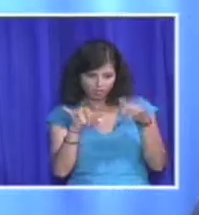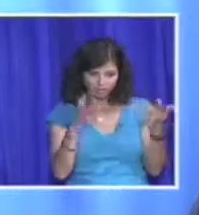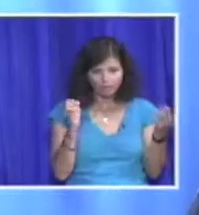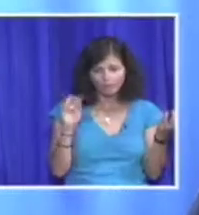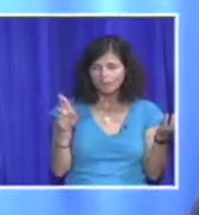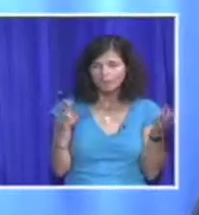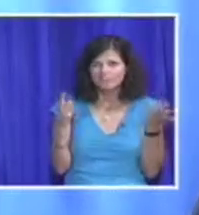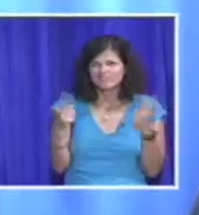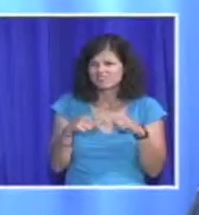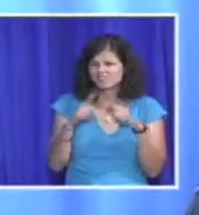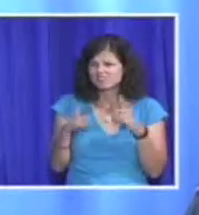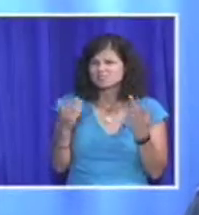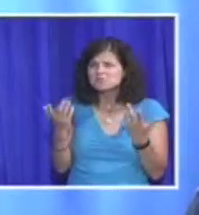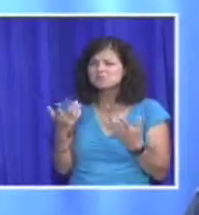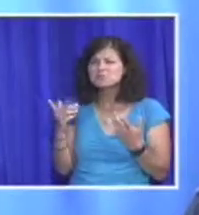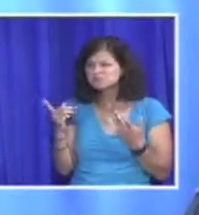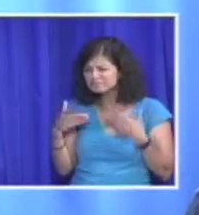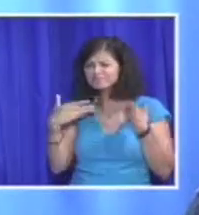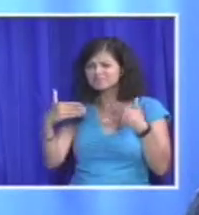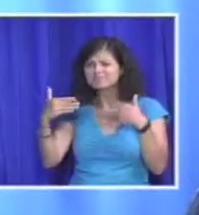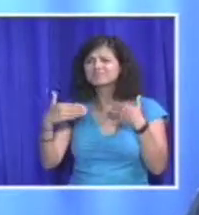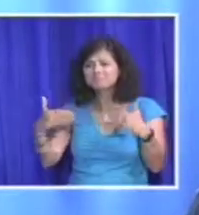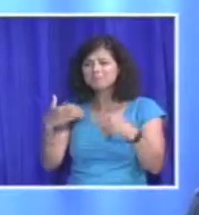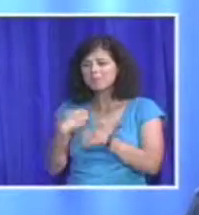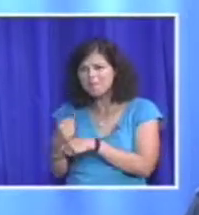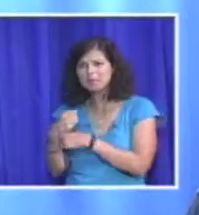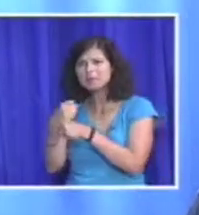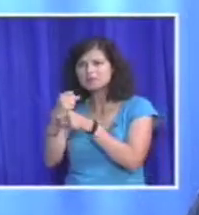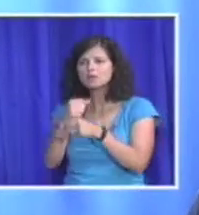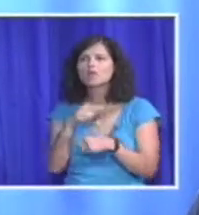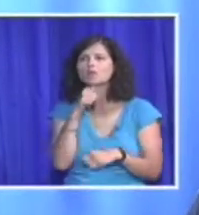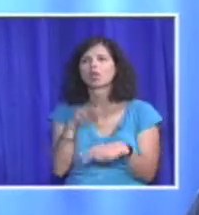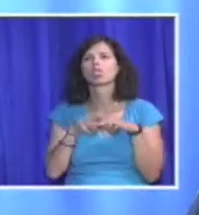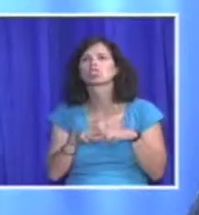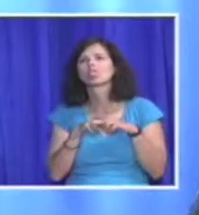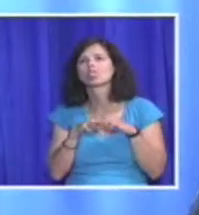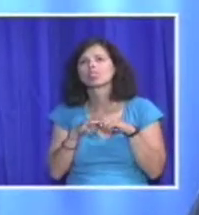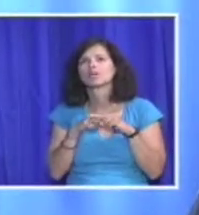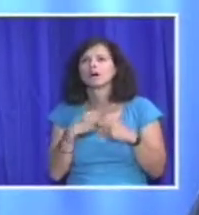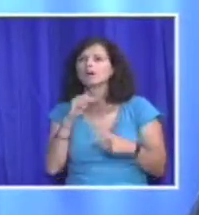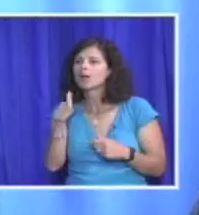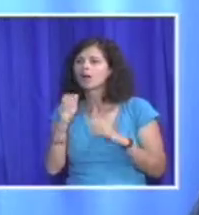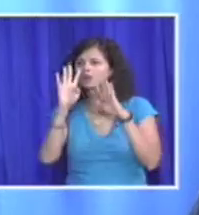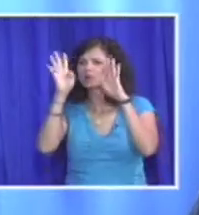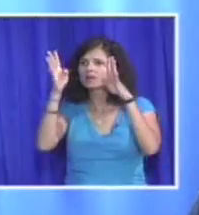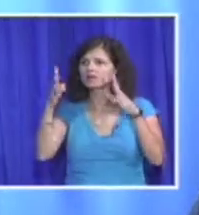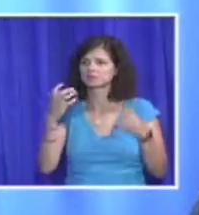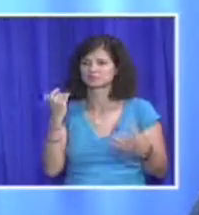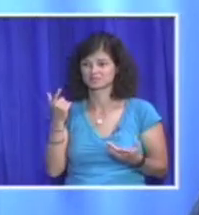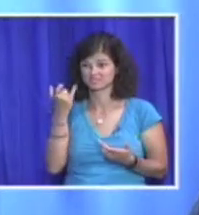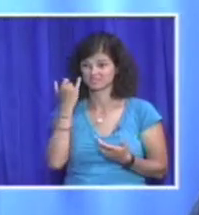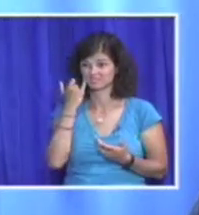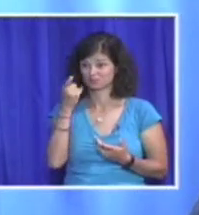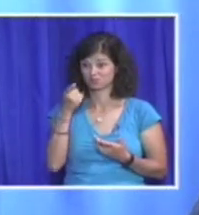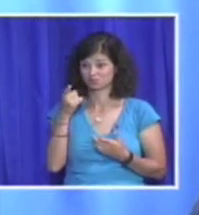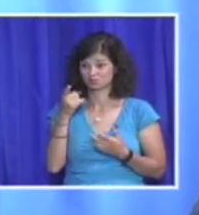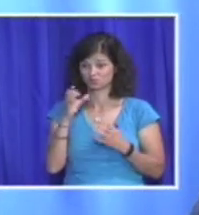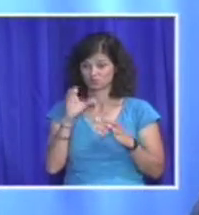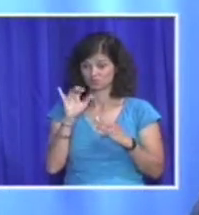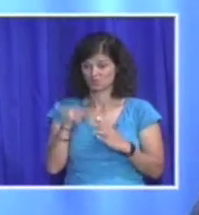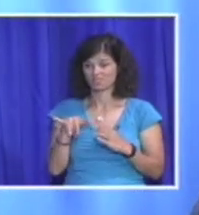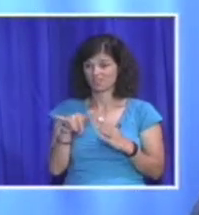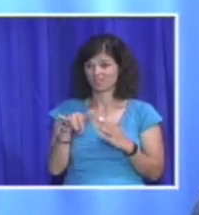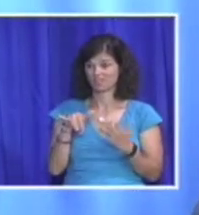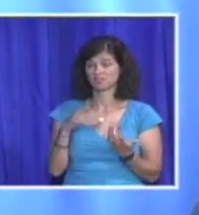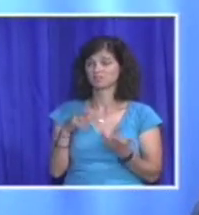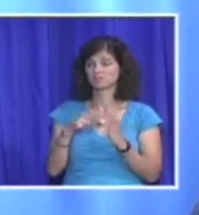But just make something. Don't just sit around and not create, because when you're doing that, that is the only time